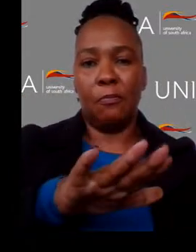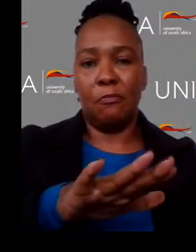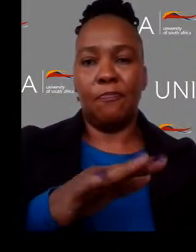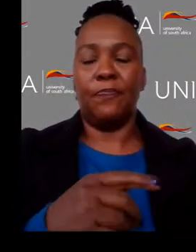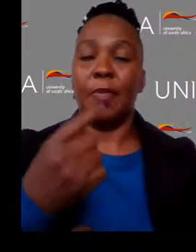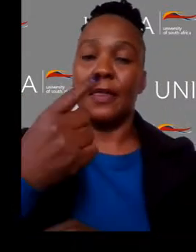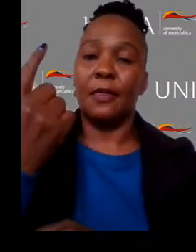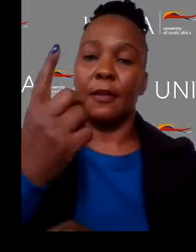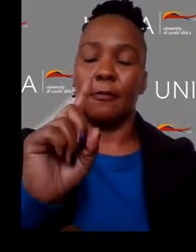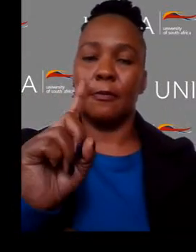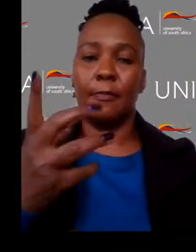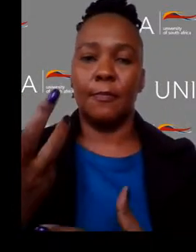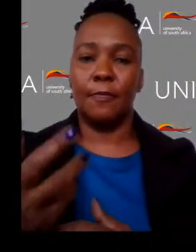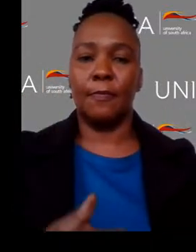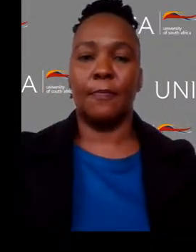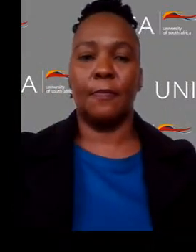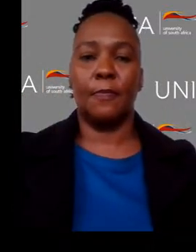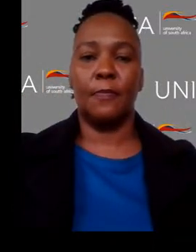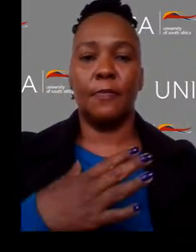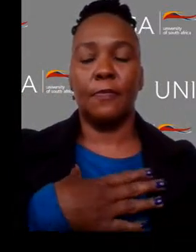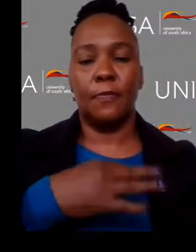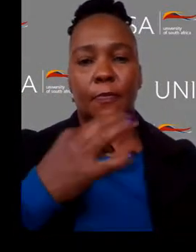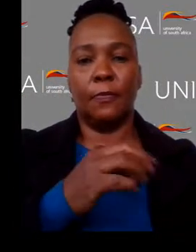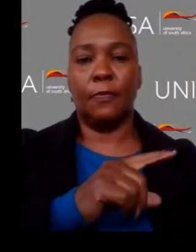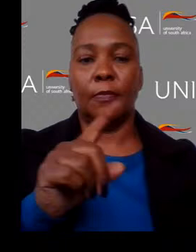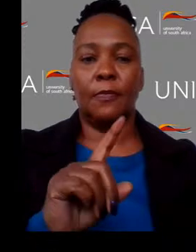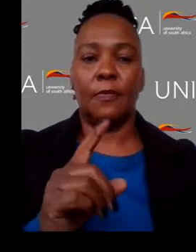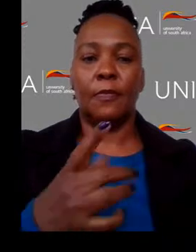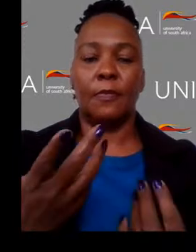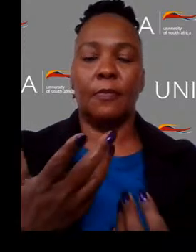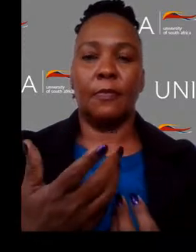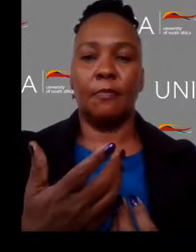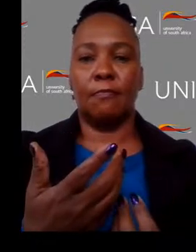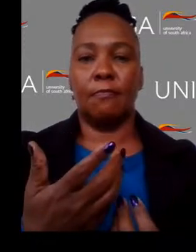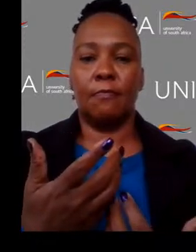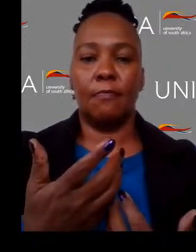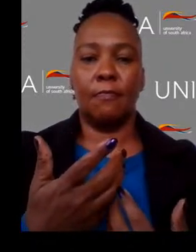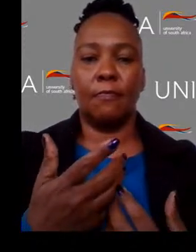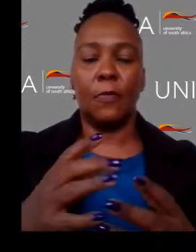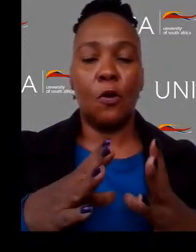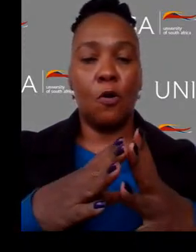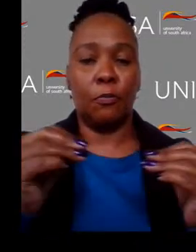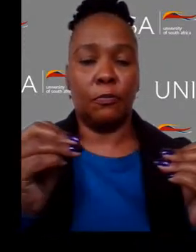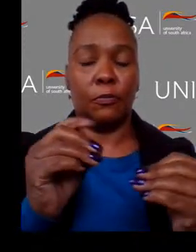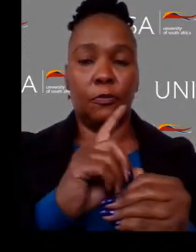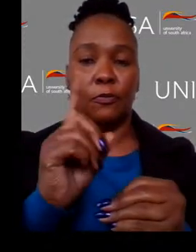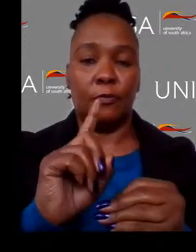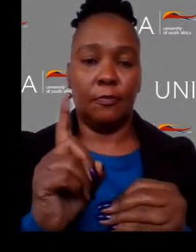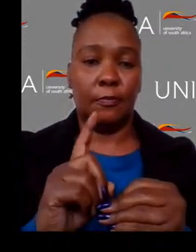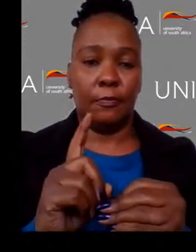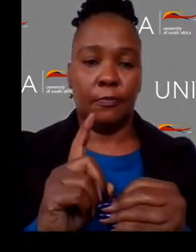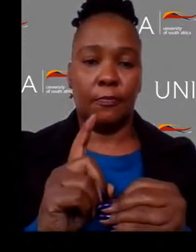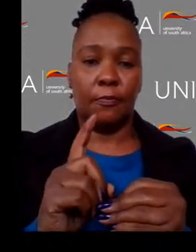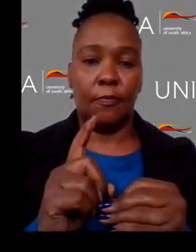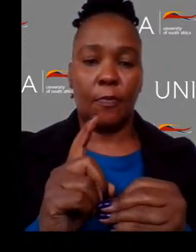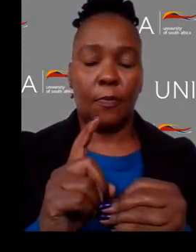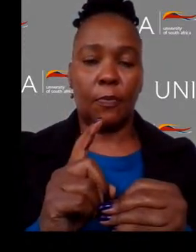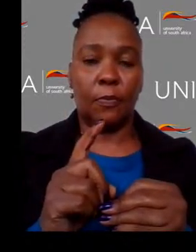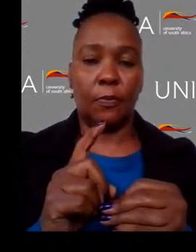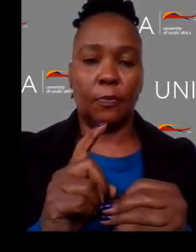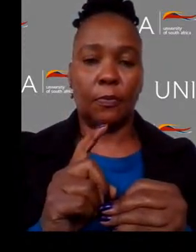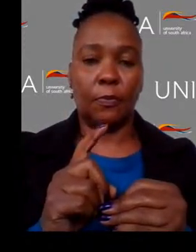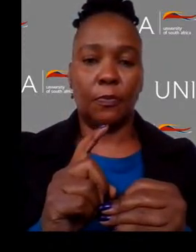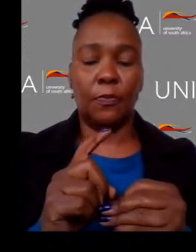firstly, I want you to complete the pre-course